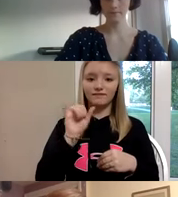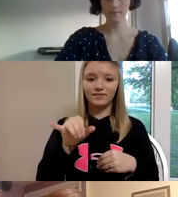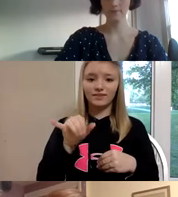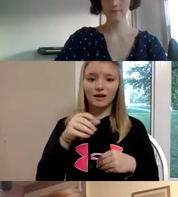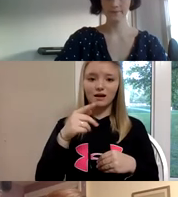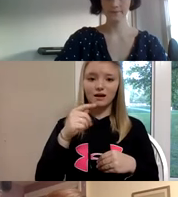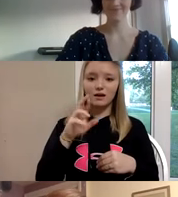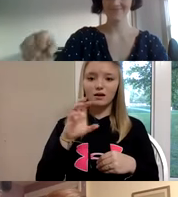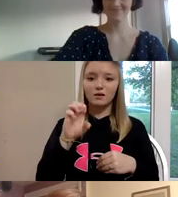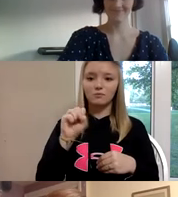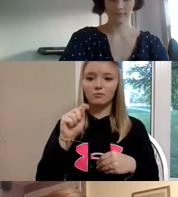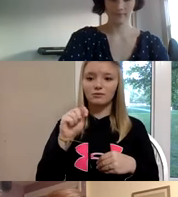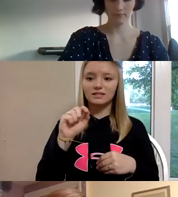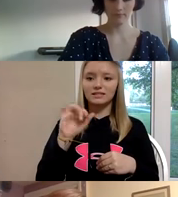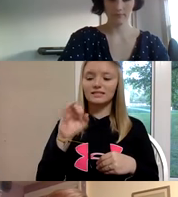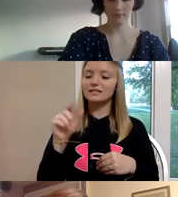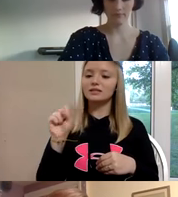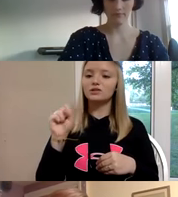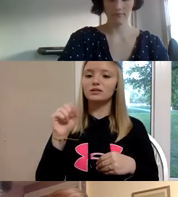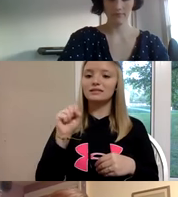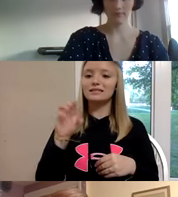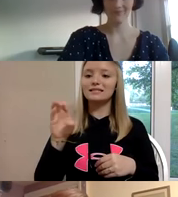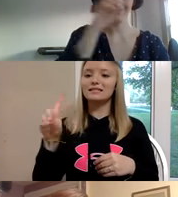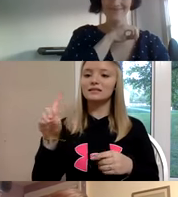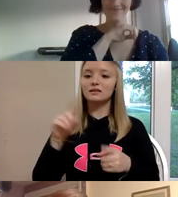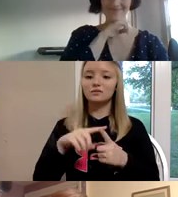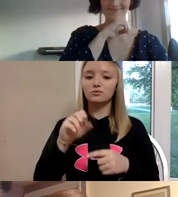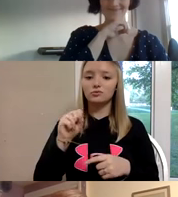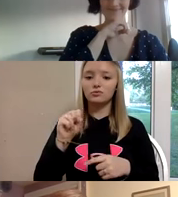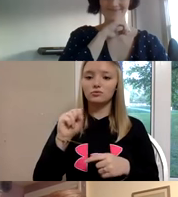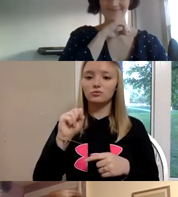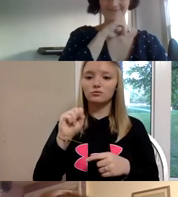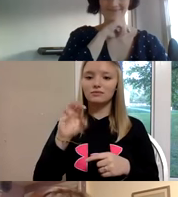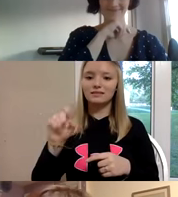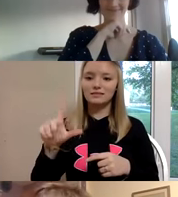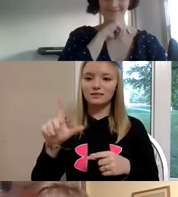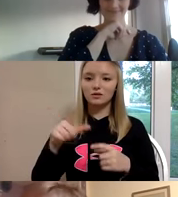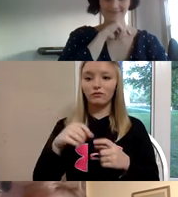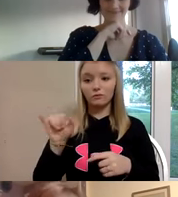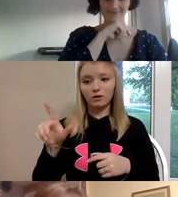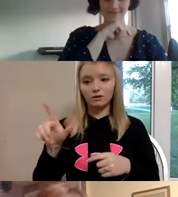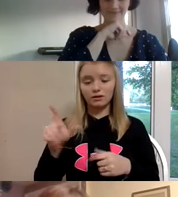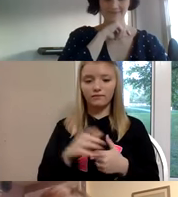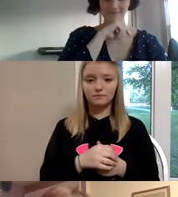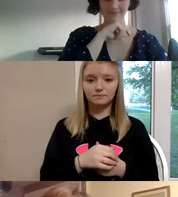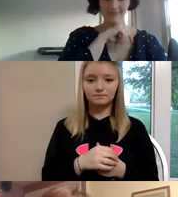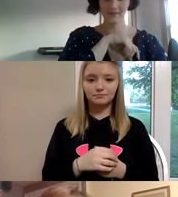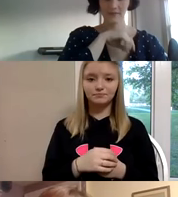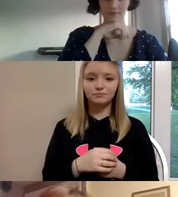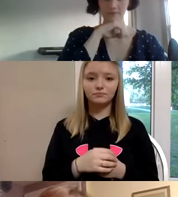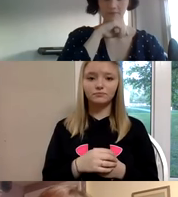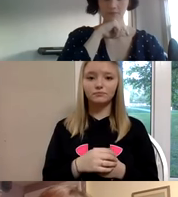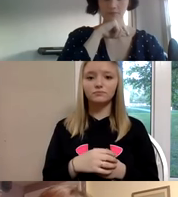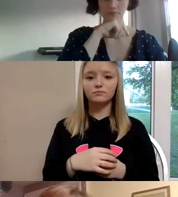Living. And we will share more information now about Seed to Seal, what that means. So as the world leader